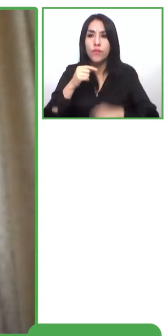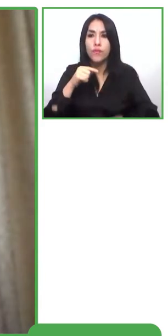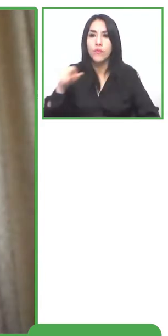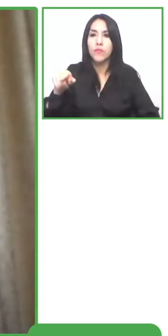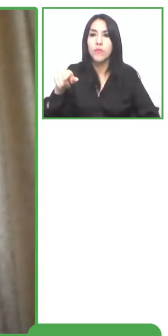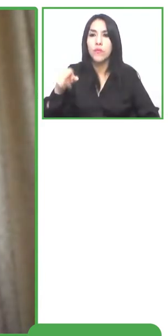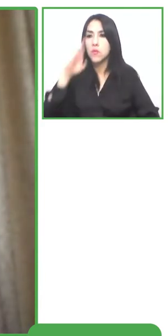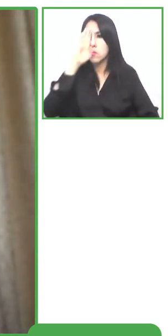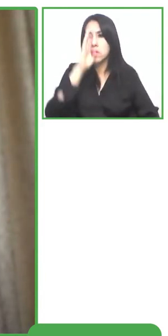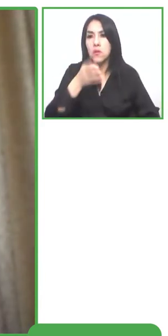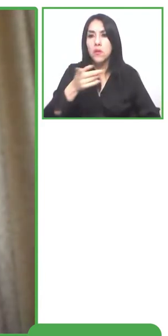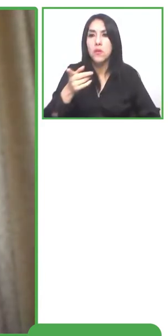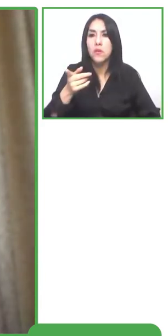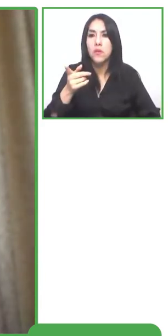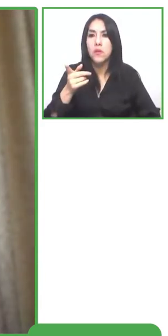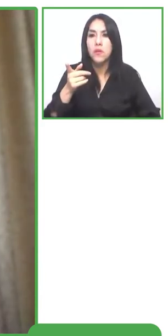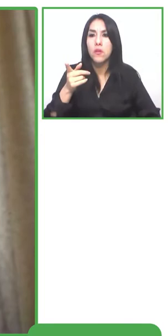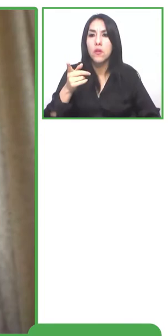normal.